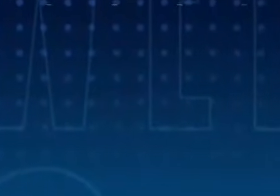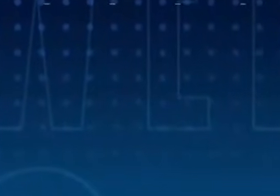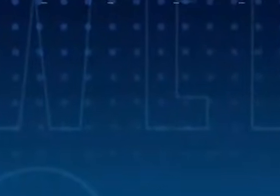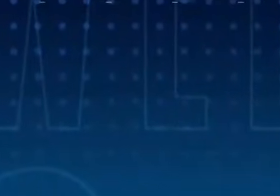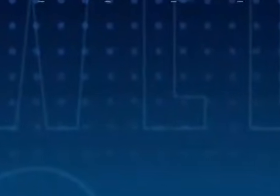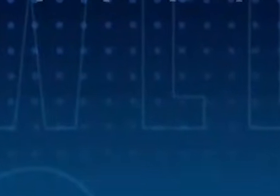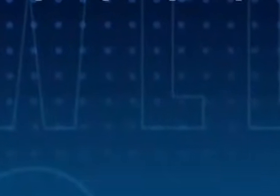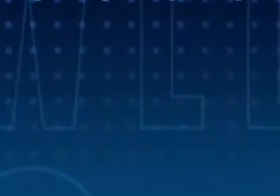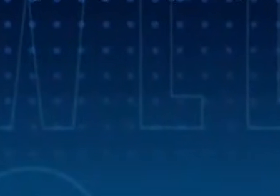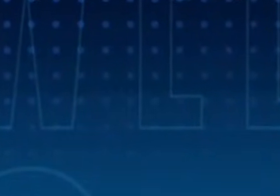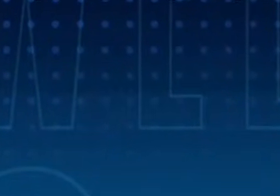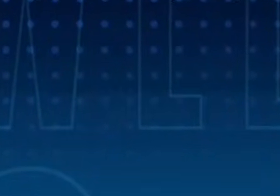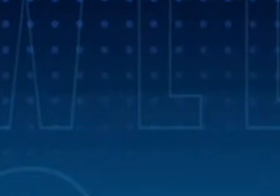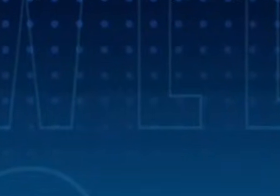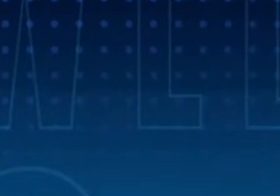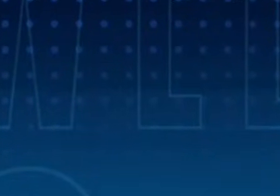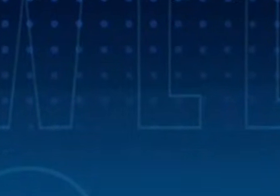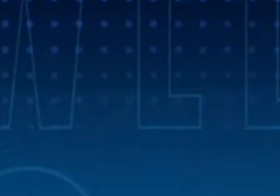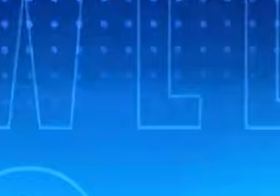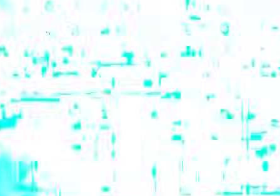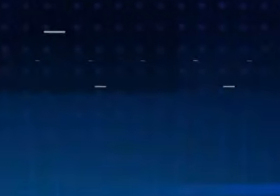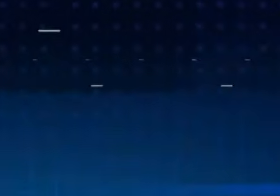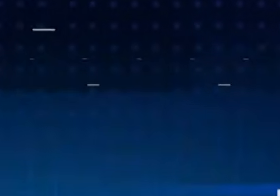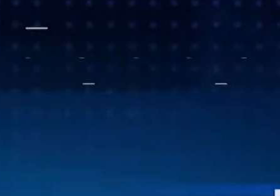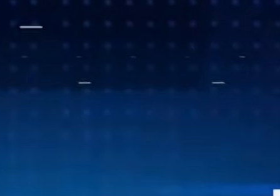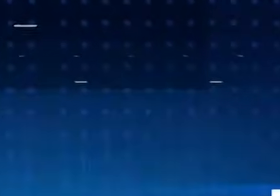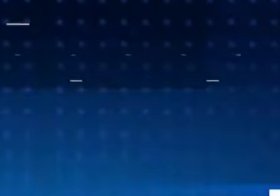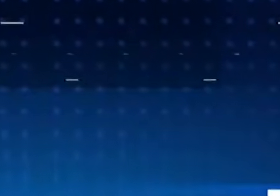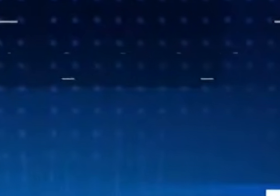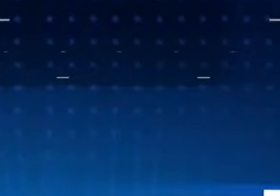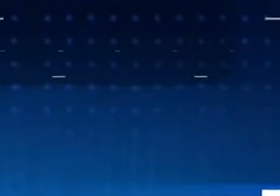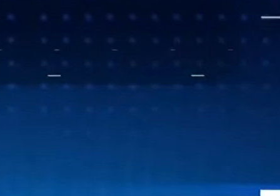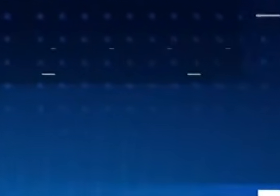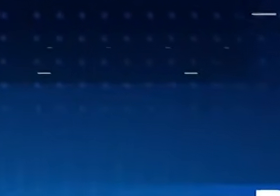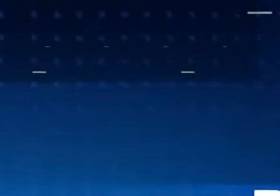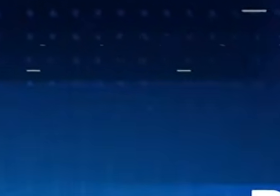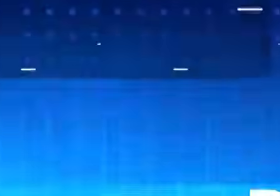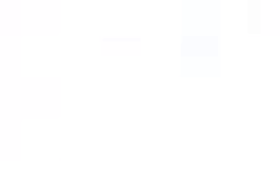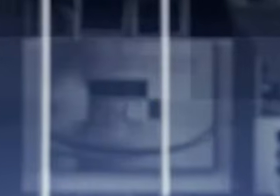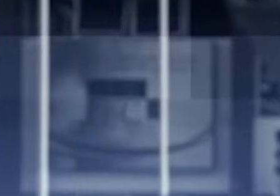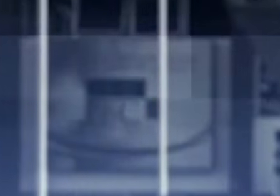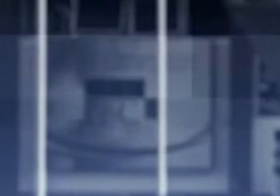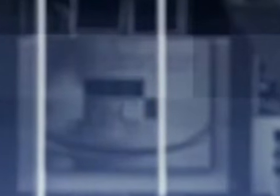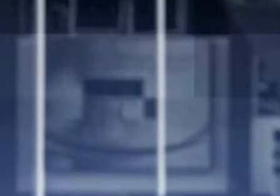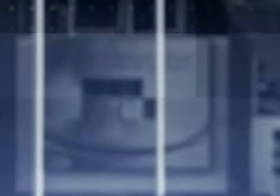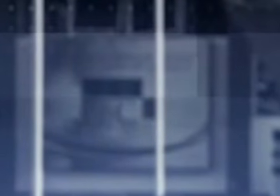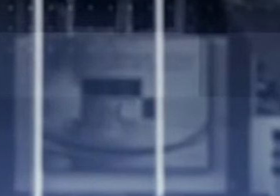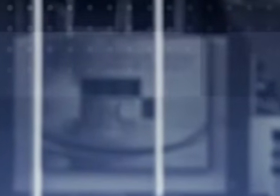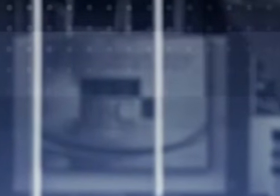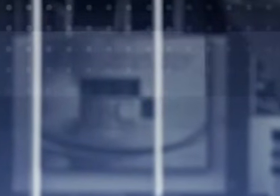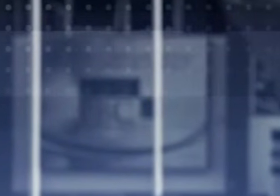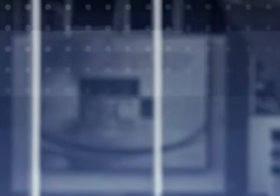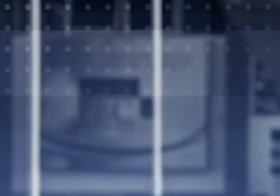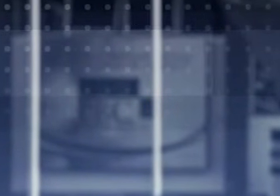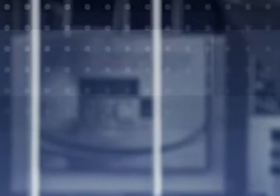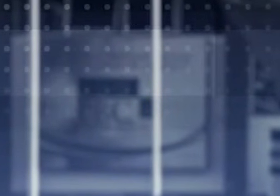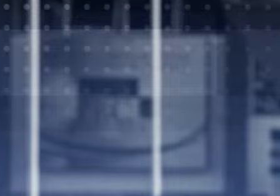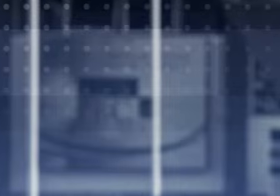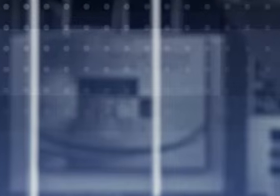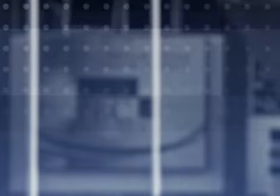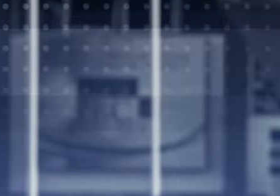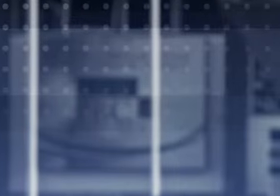live at 9 a.m. with a rebroadcast at 9 p.m. right here on PBCJ, the People's